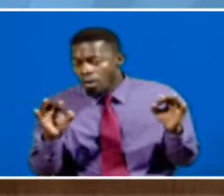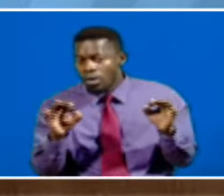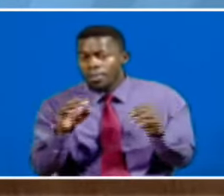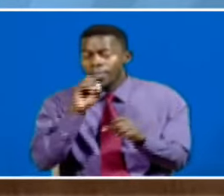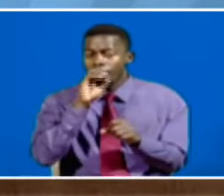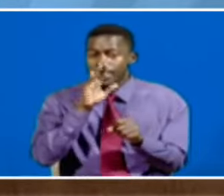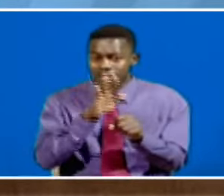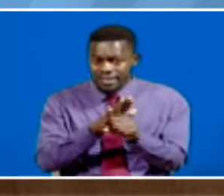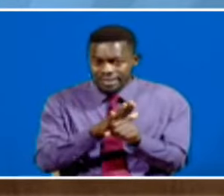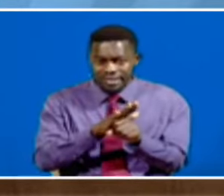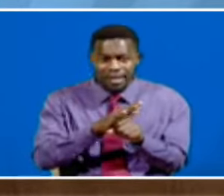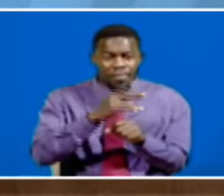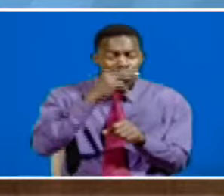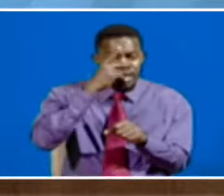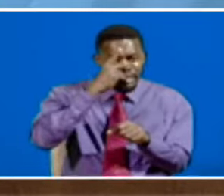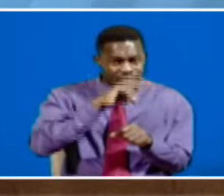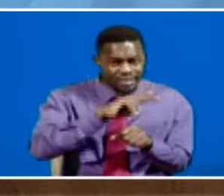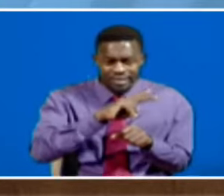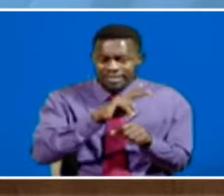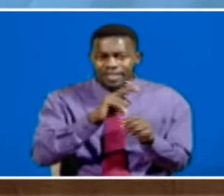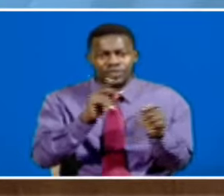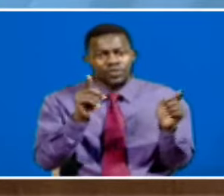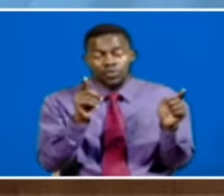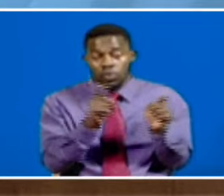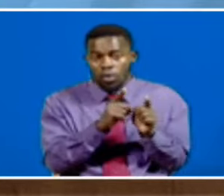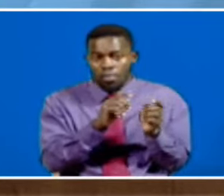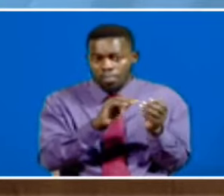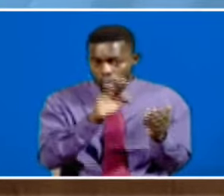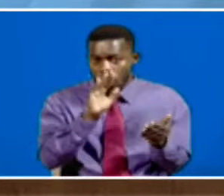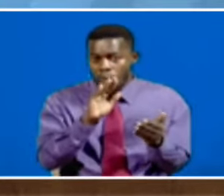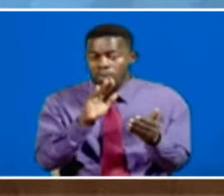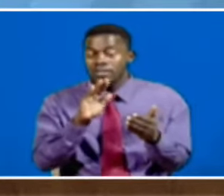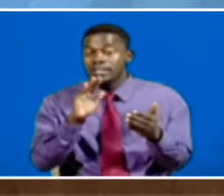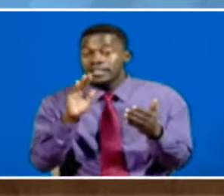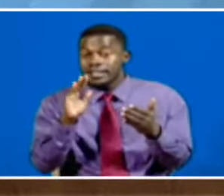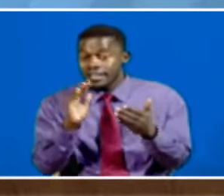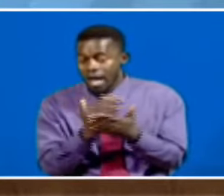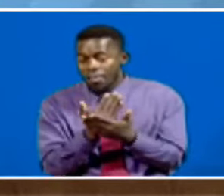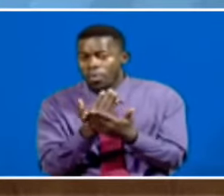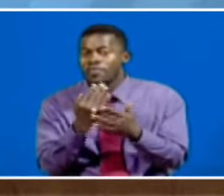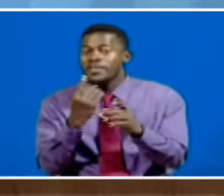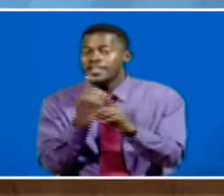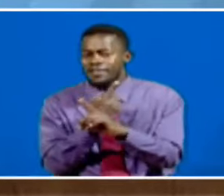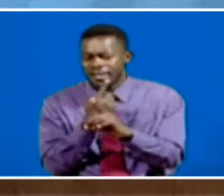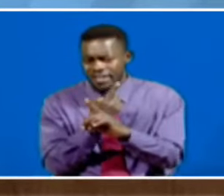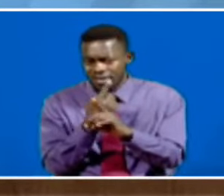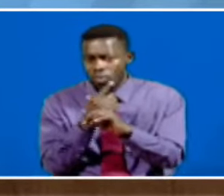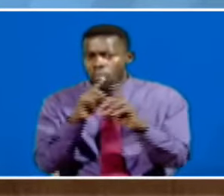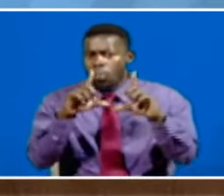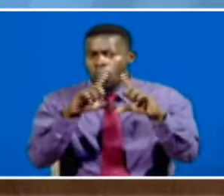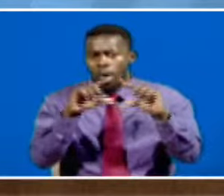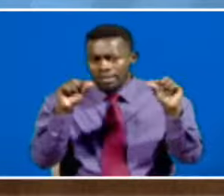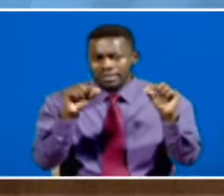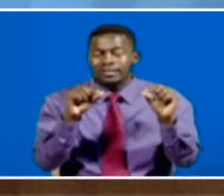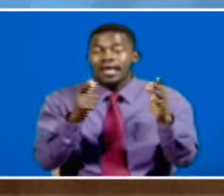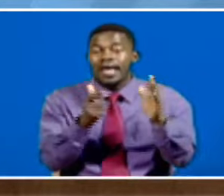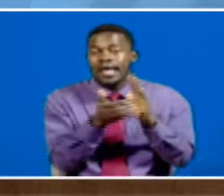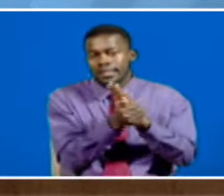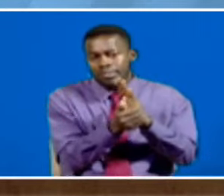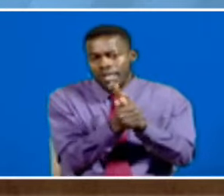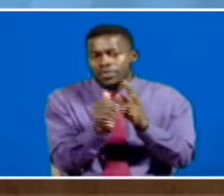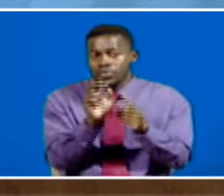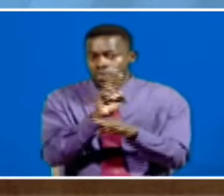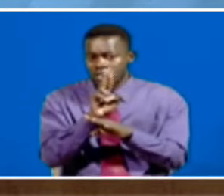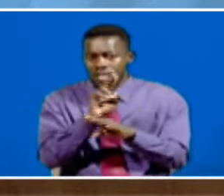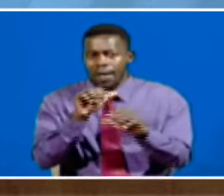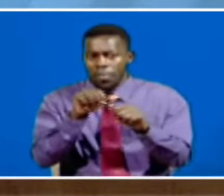on policy details. These are just some of the terms that analysts have used to discuss the recently tabled budget